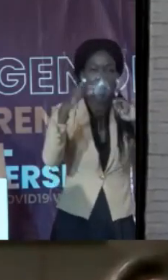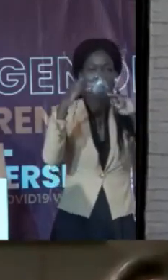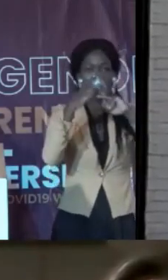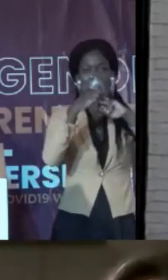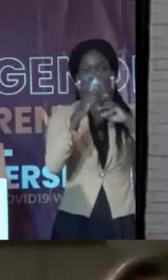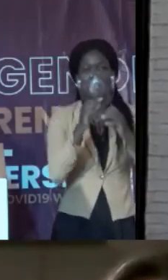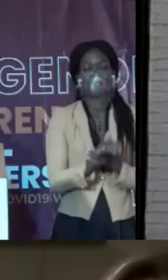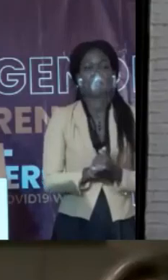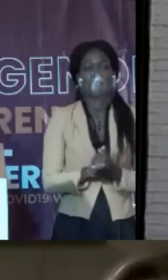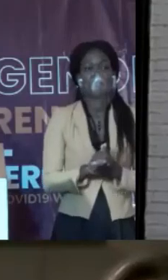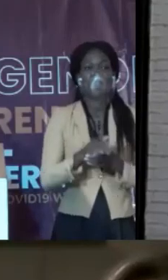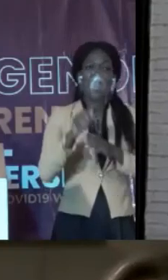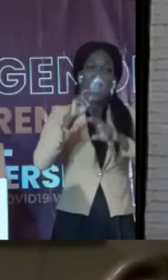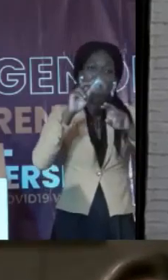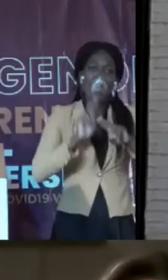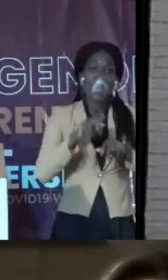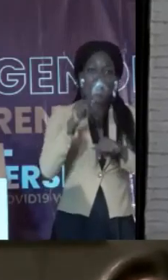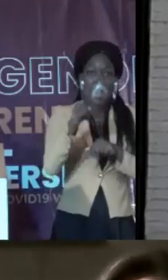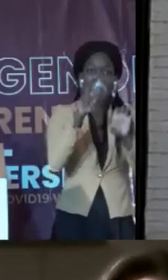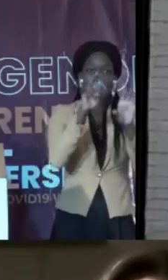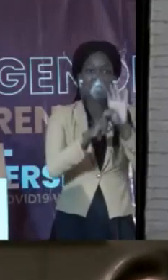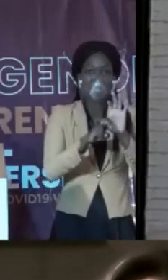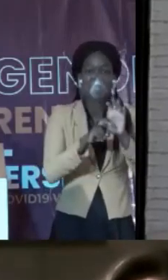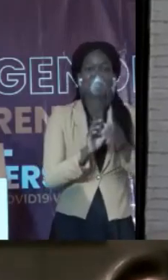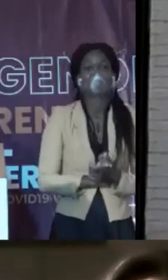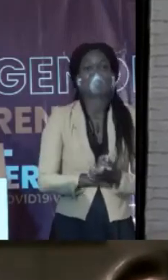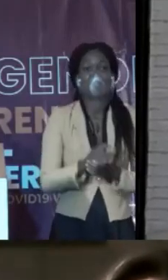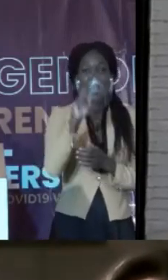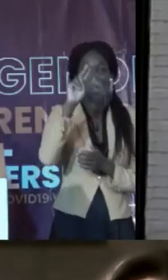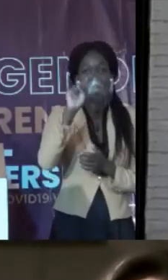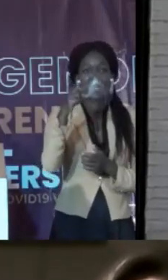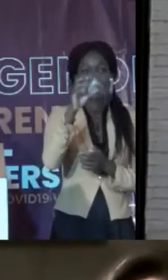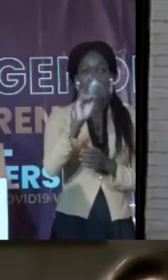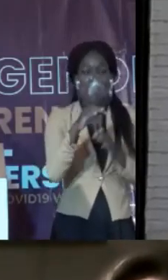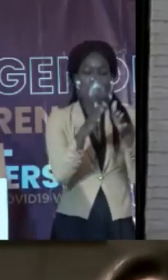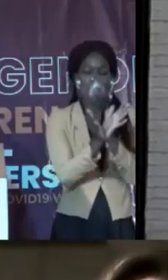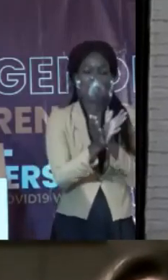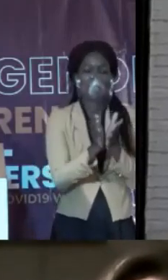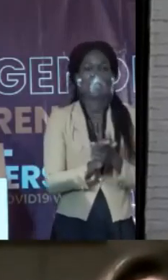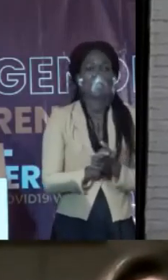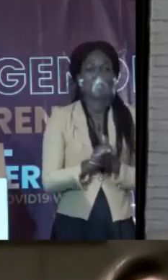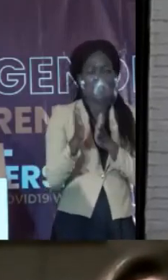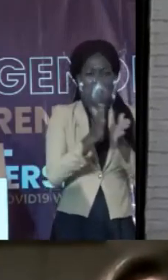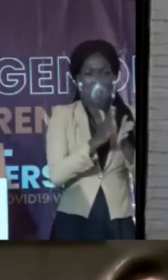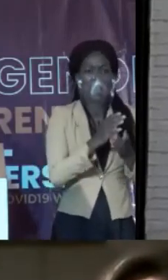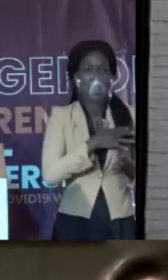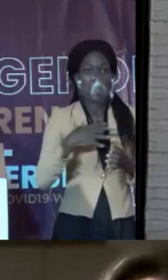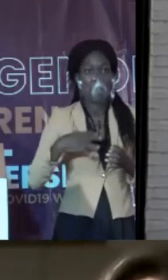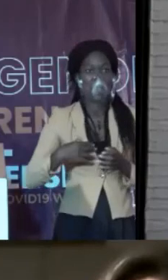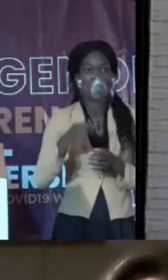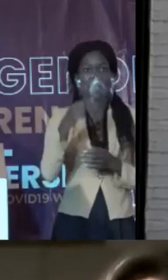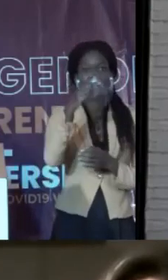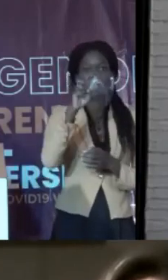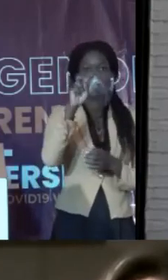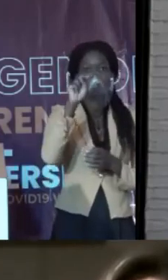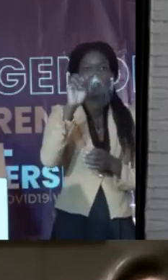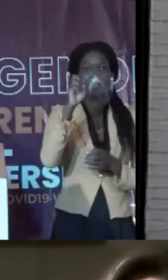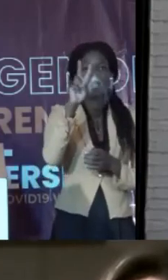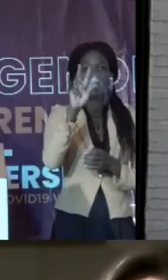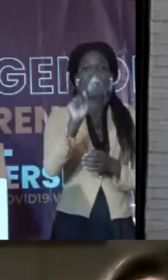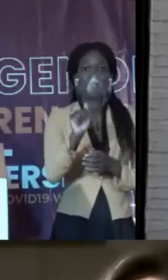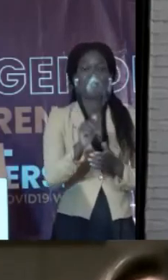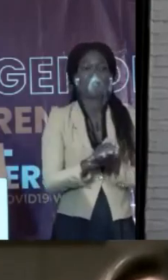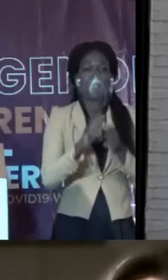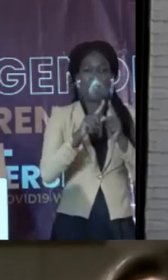She served as the chair of the NGO Committee on the Status of Women, Geneva, and was